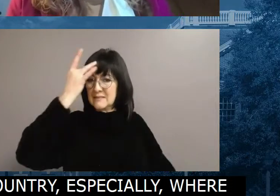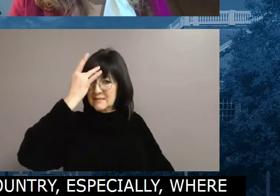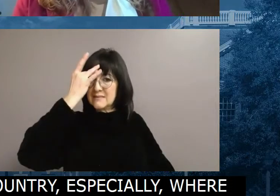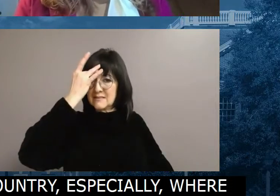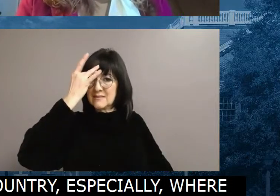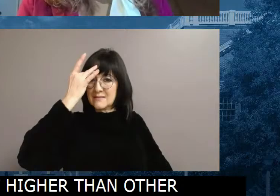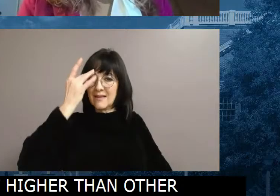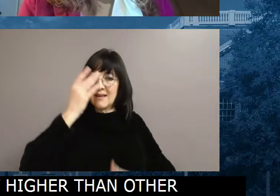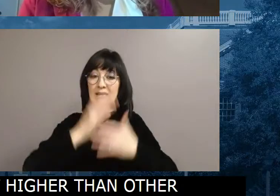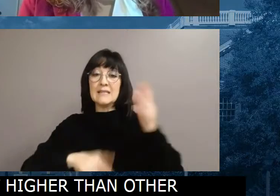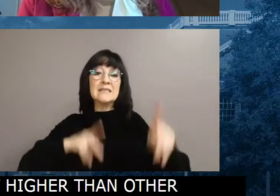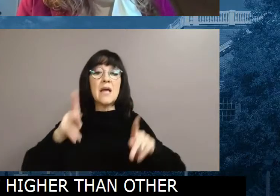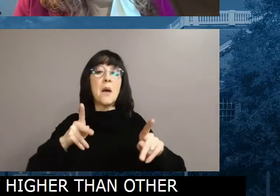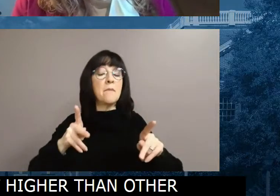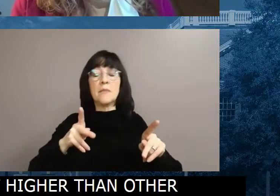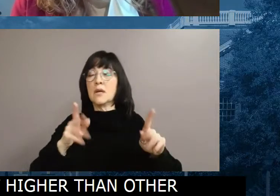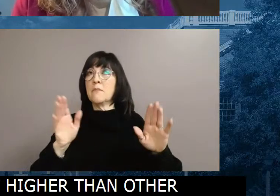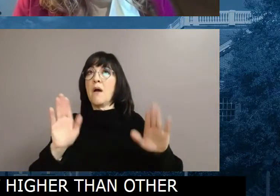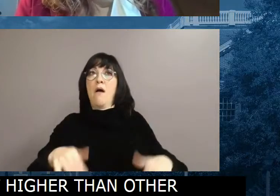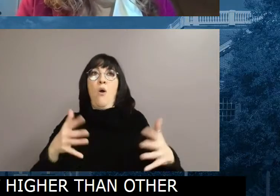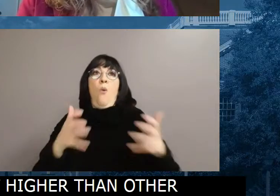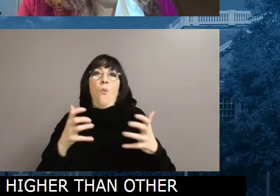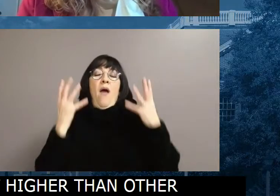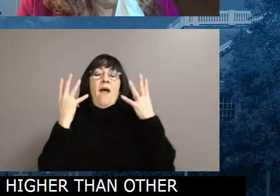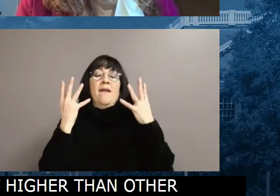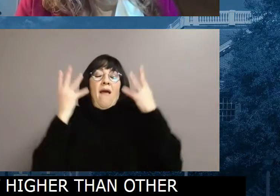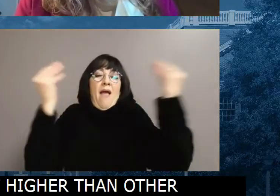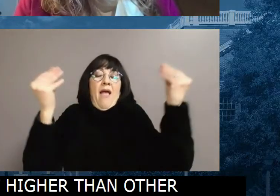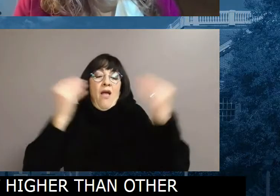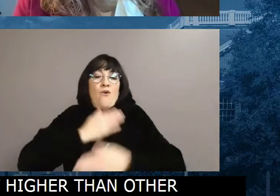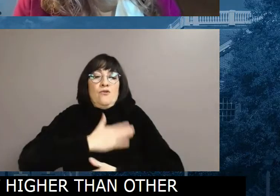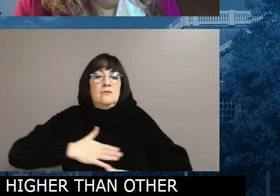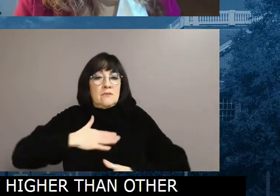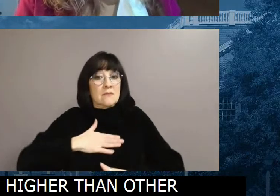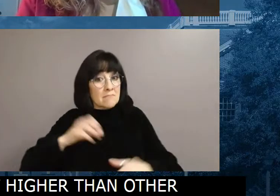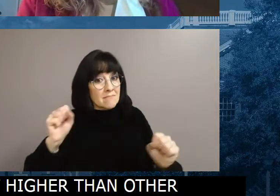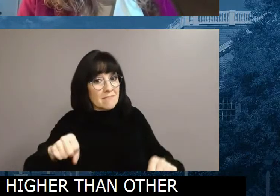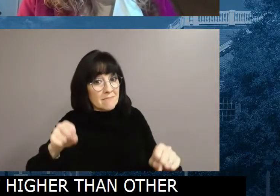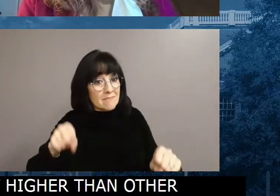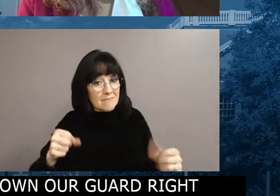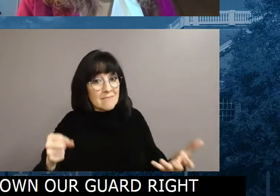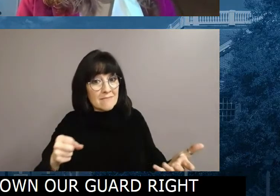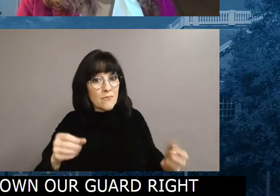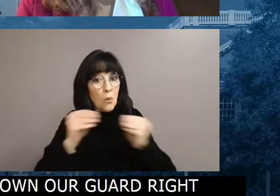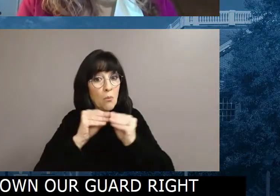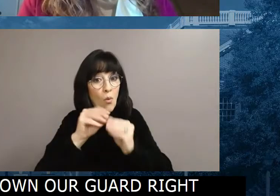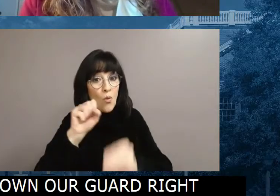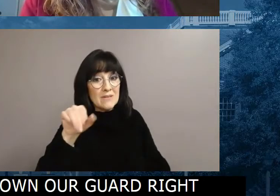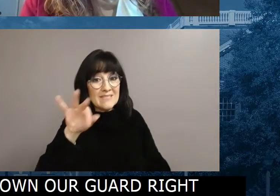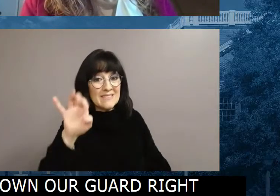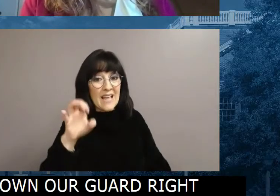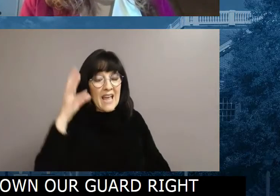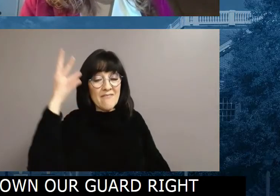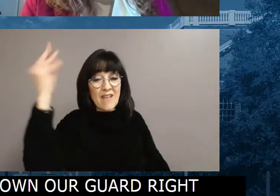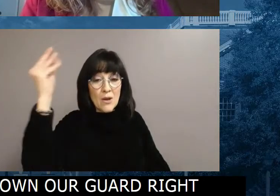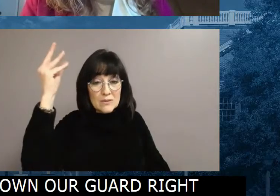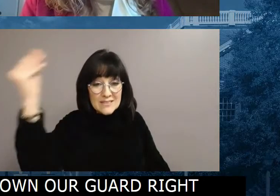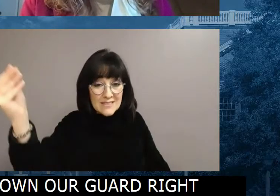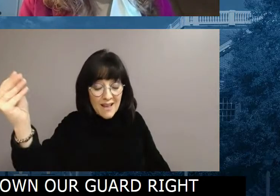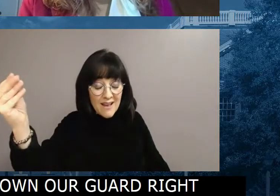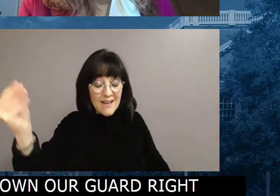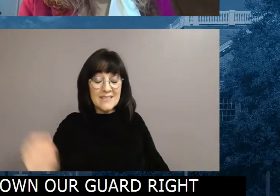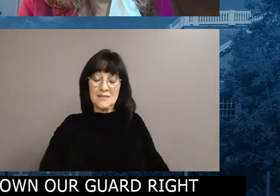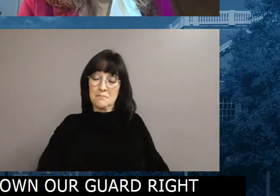the weather's getting better, because being outdoors is so much safer. But between, the circulation of the